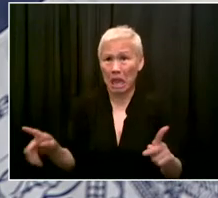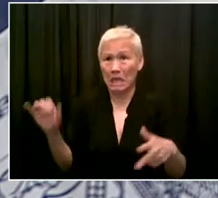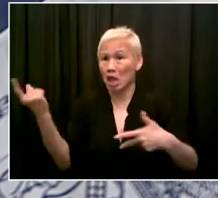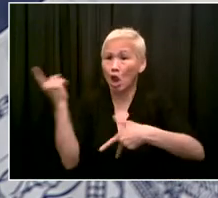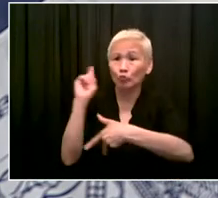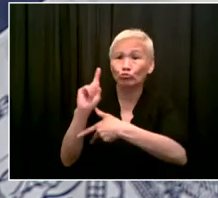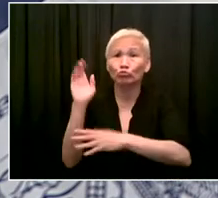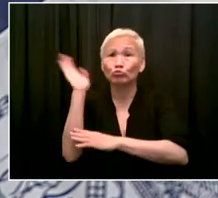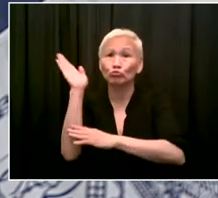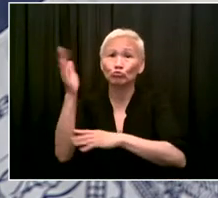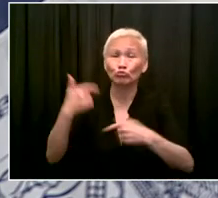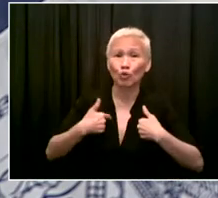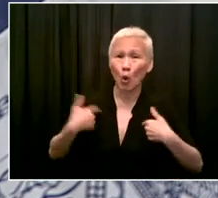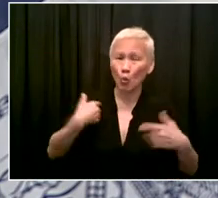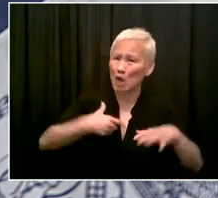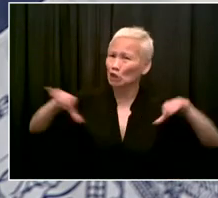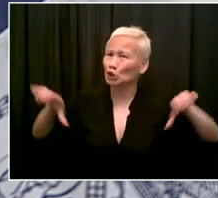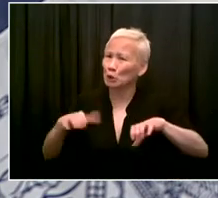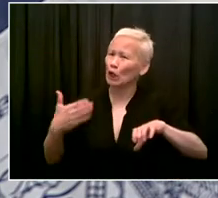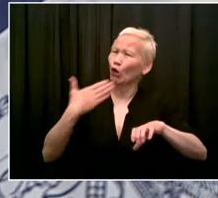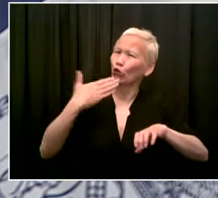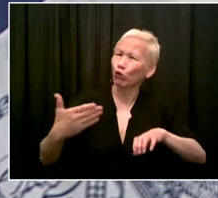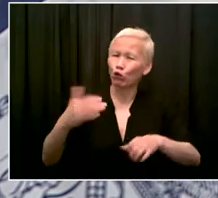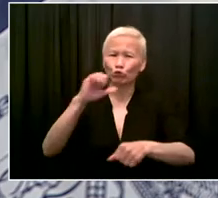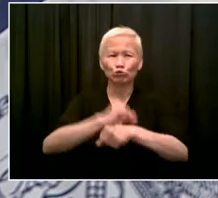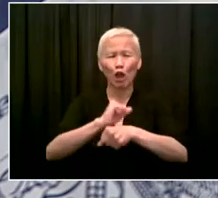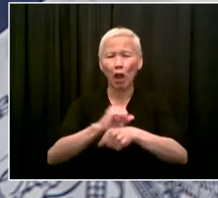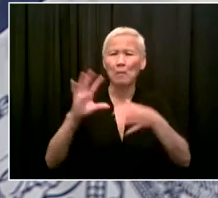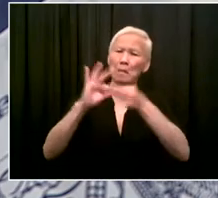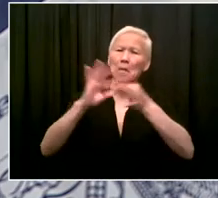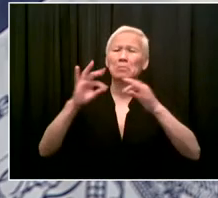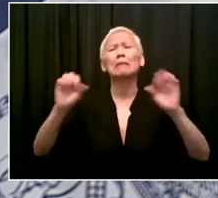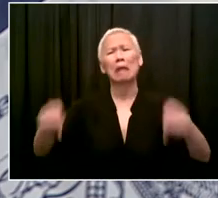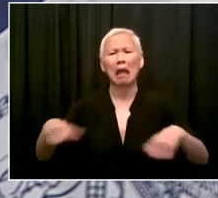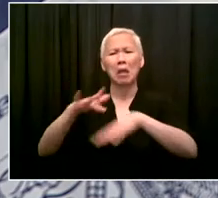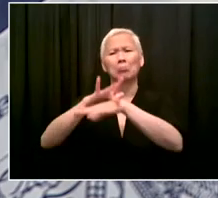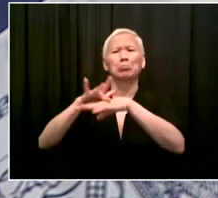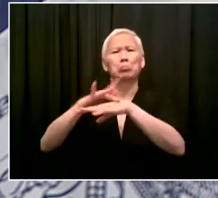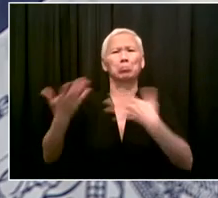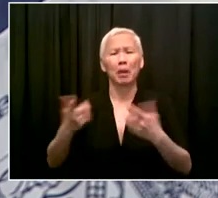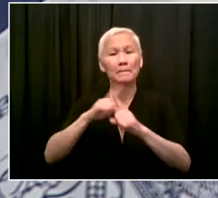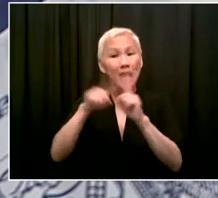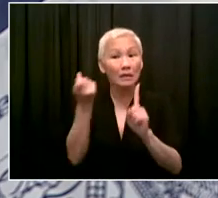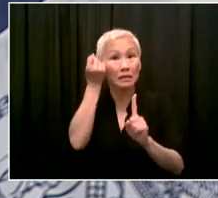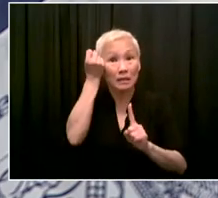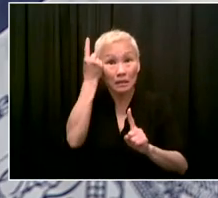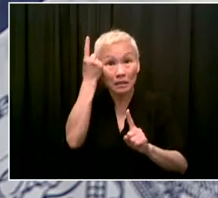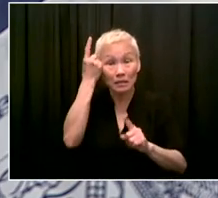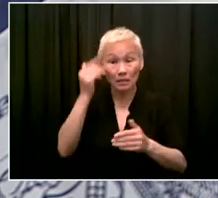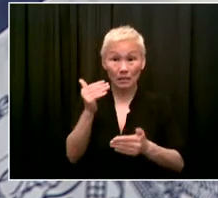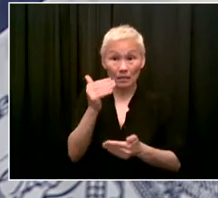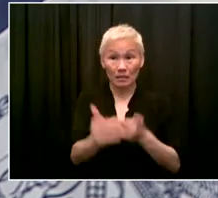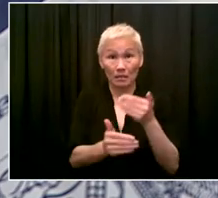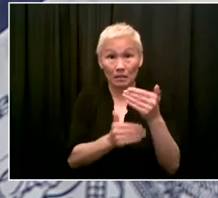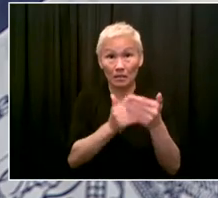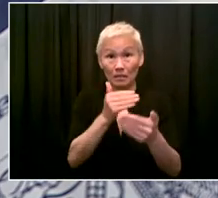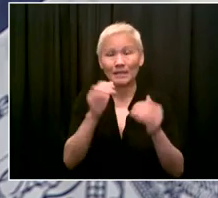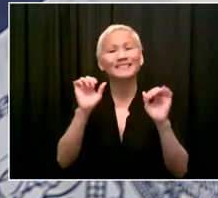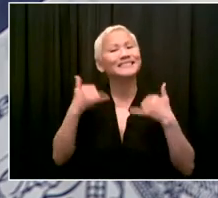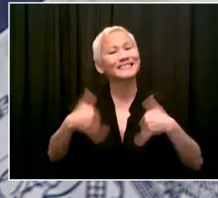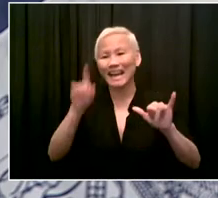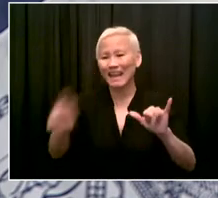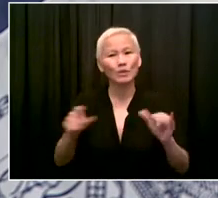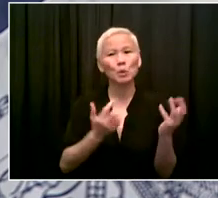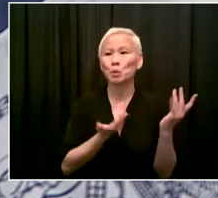Let's let the process fully be unfold, fully unfold, and